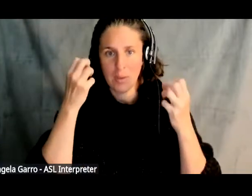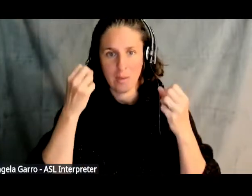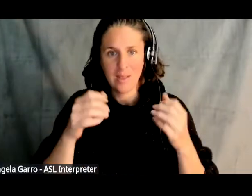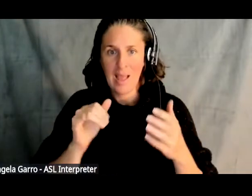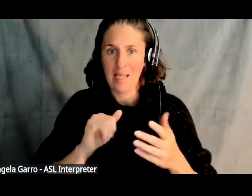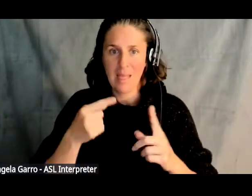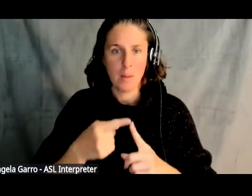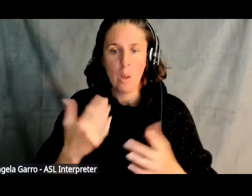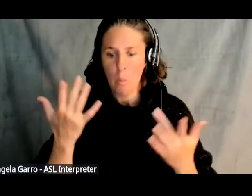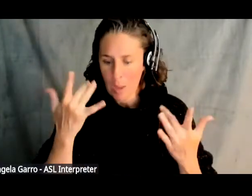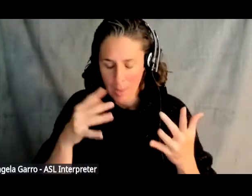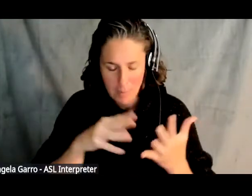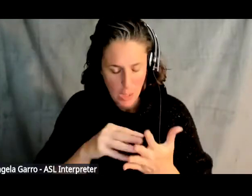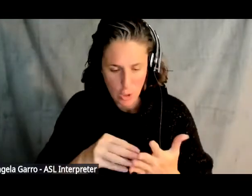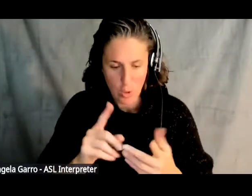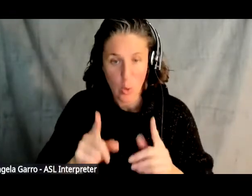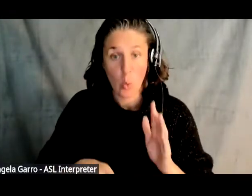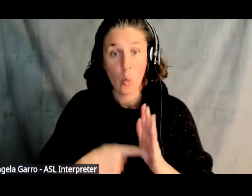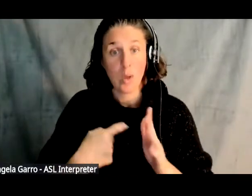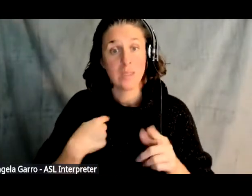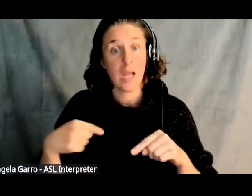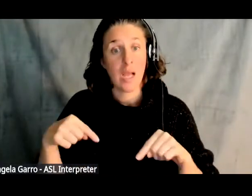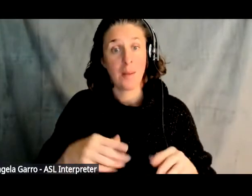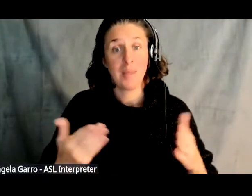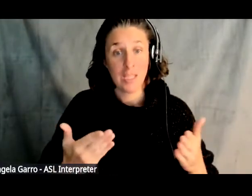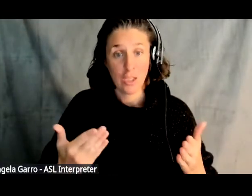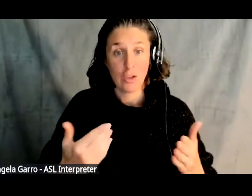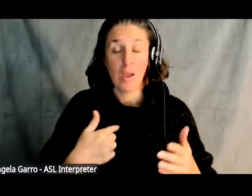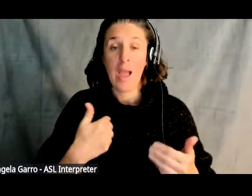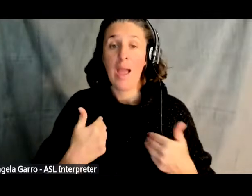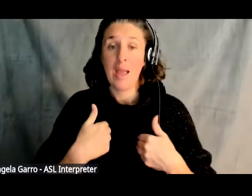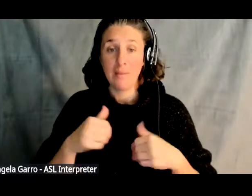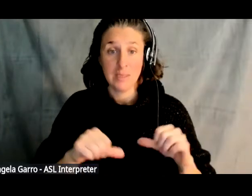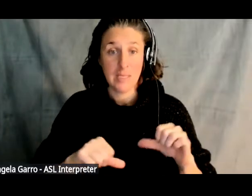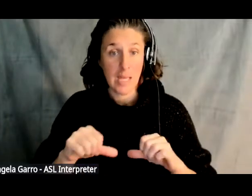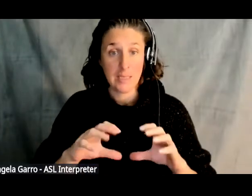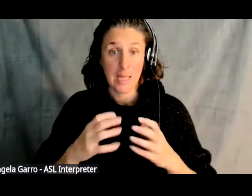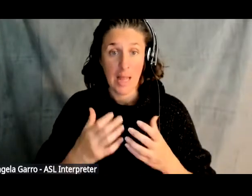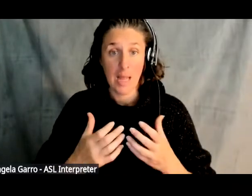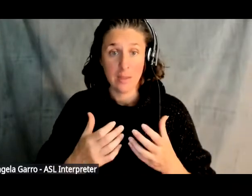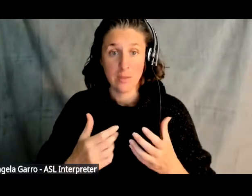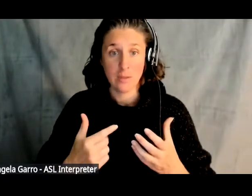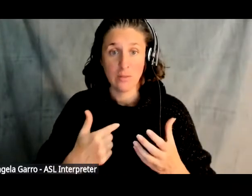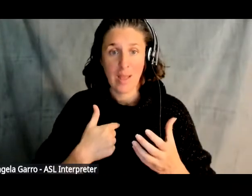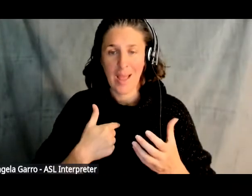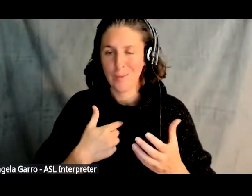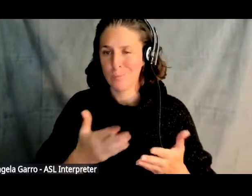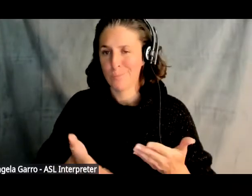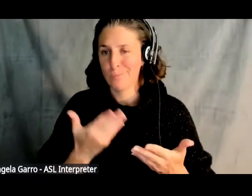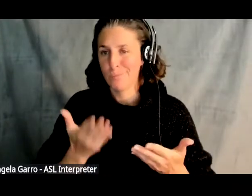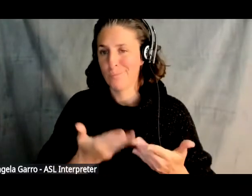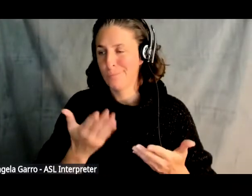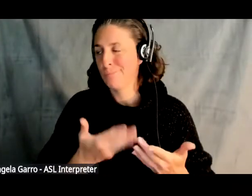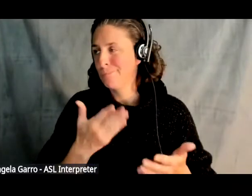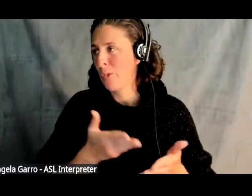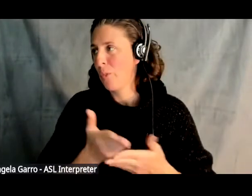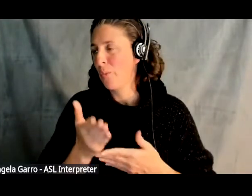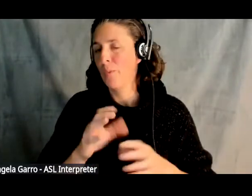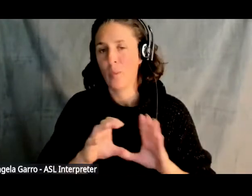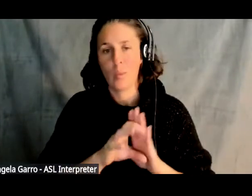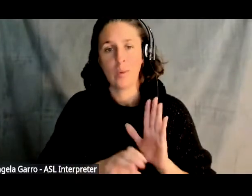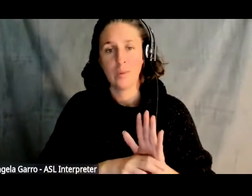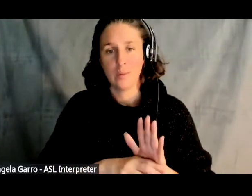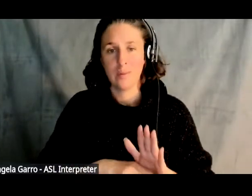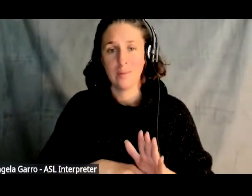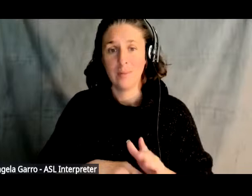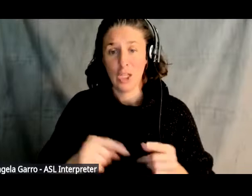this? But then once I came here and I had science classes, I could just breeze through those courses. Because I'm like, okay, it hurt